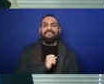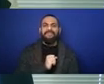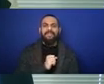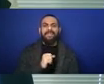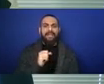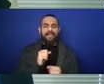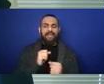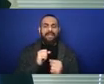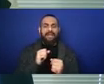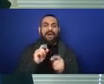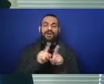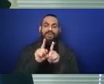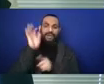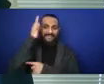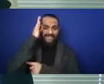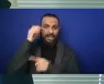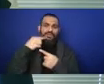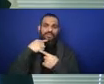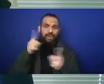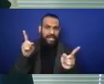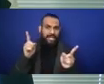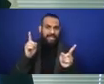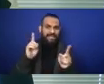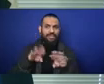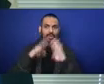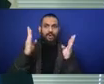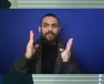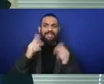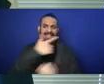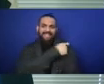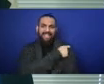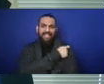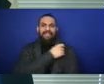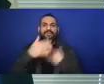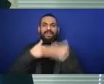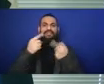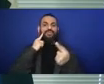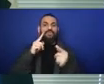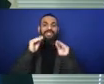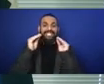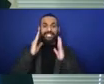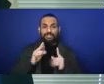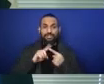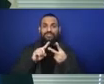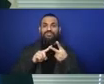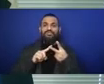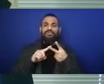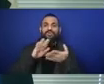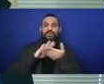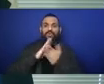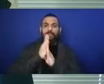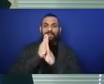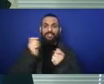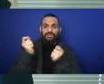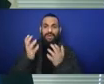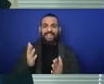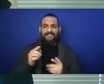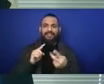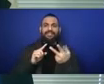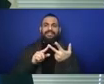directive has opened up the vaccination process to teachers, school bus drivers, childcare providers, and other